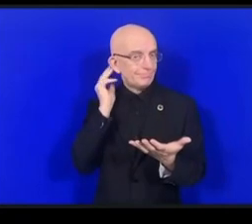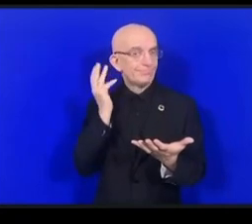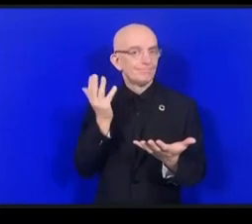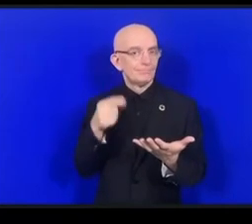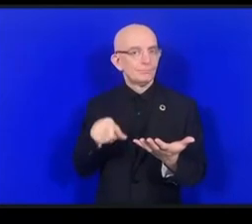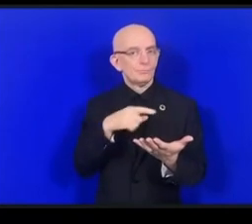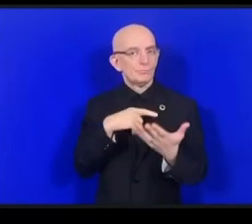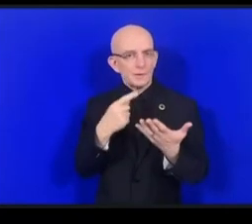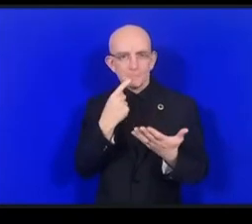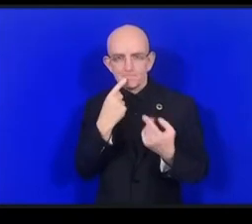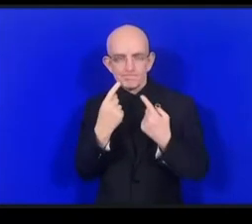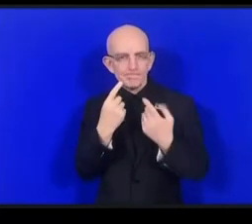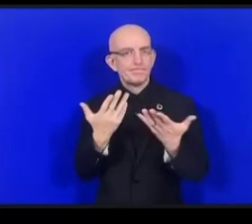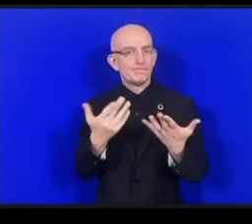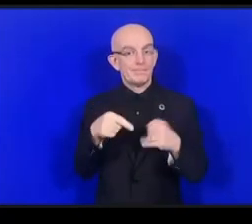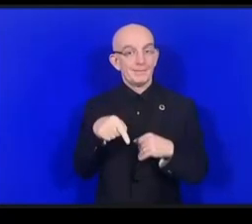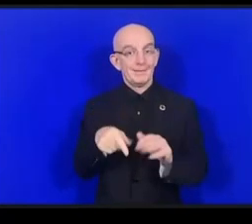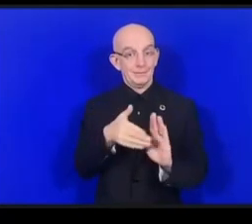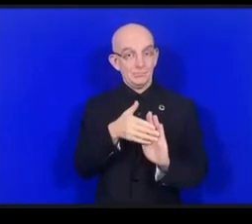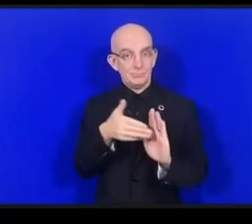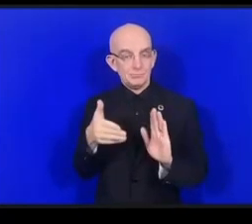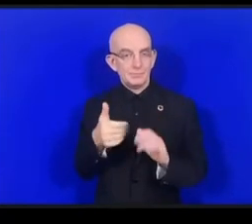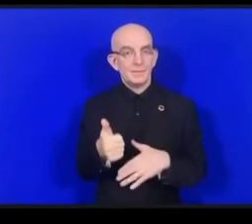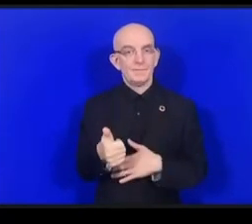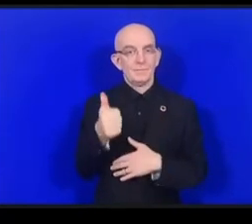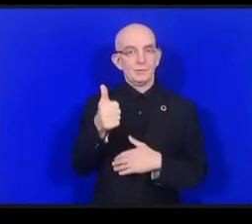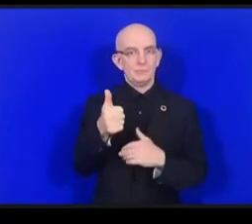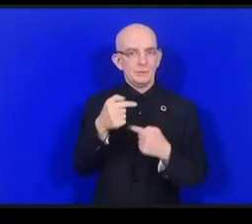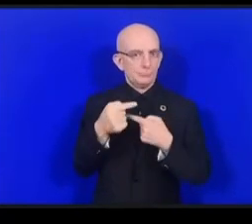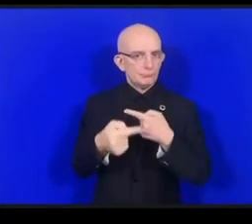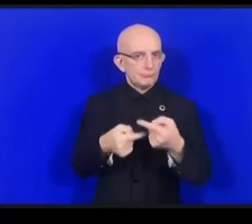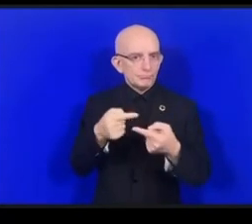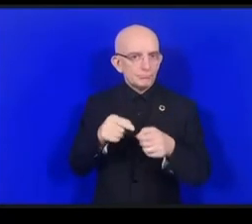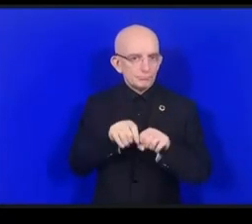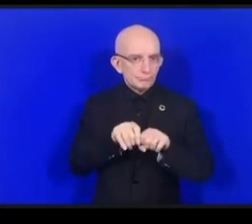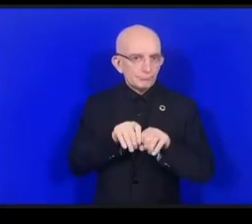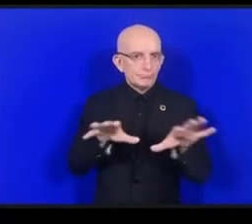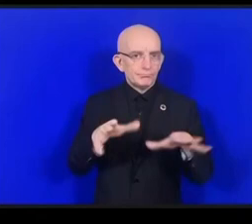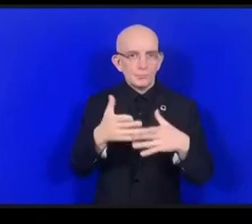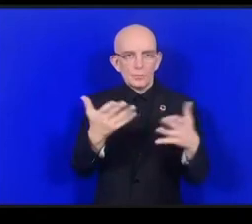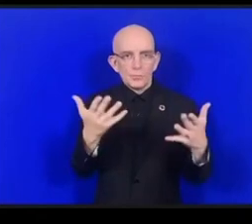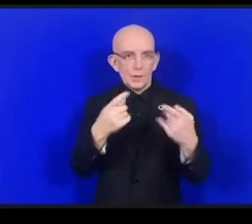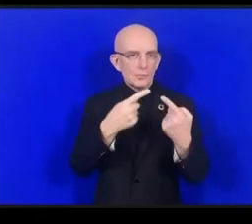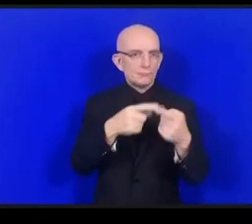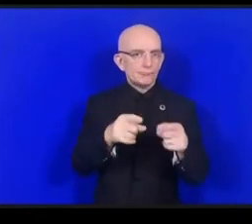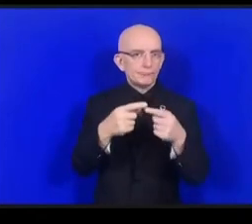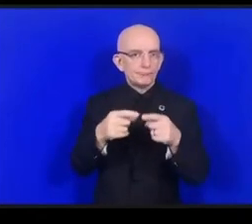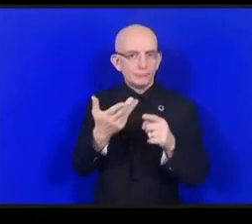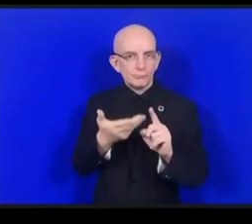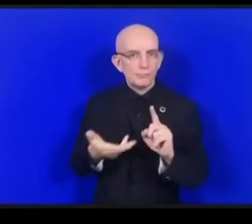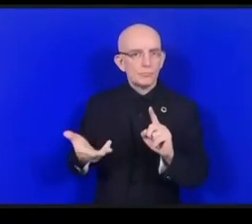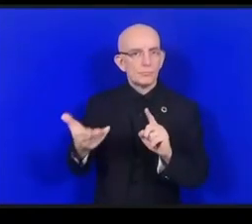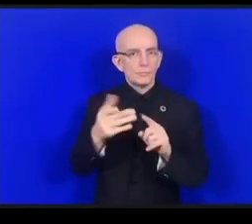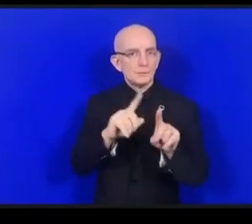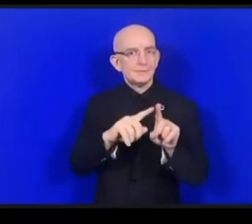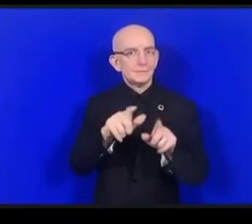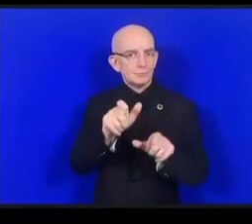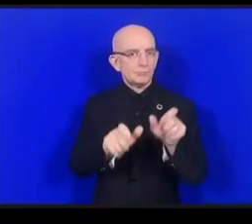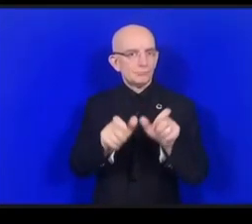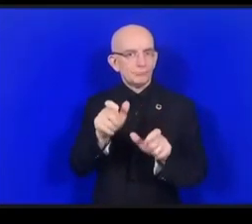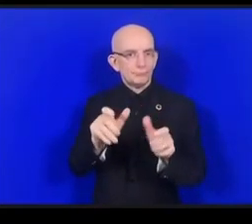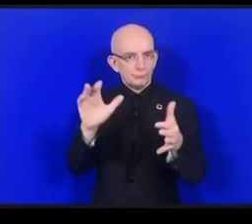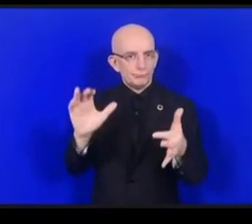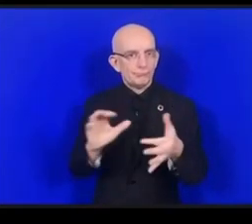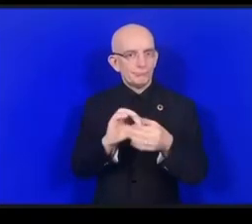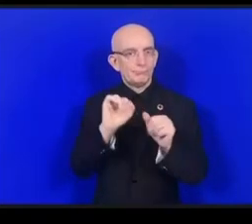their communities to achieve the SDGs. And with that, I'm handing over to Marcus to ask the first question to one of